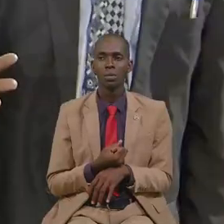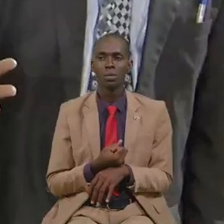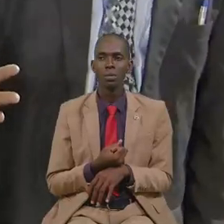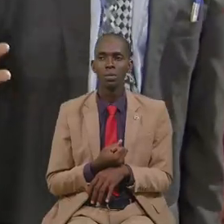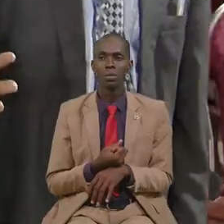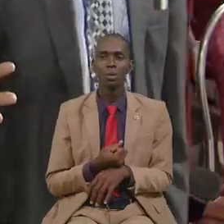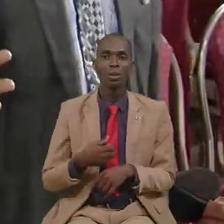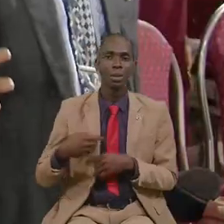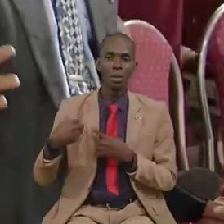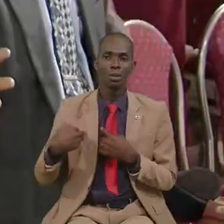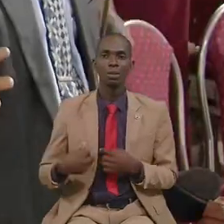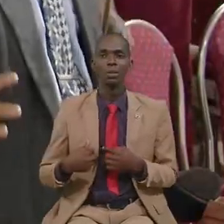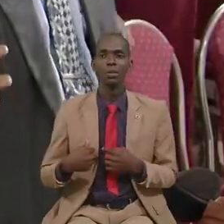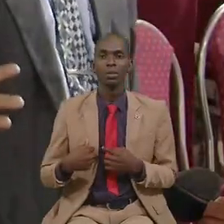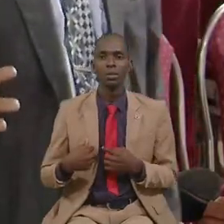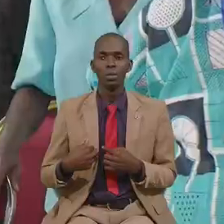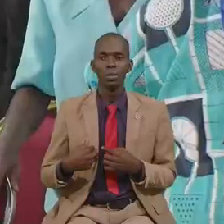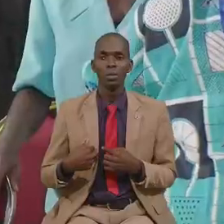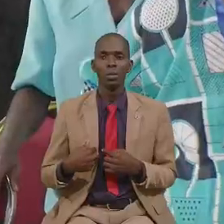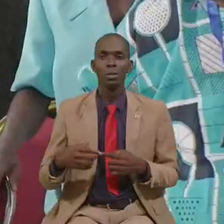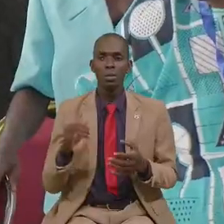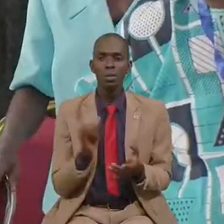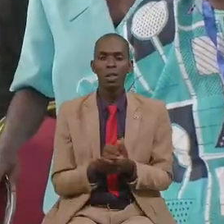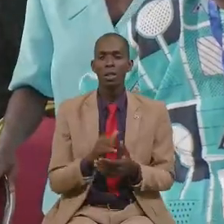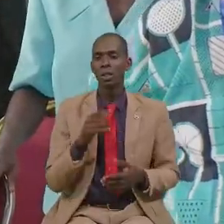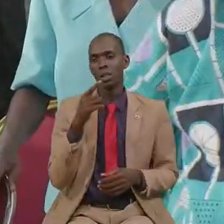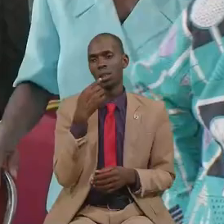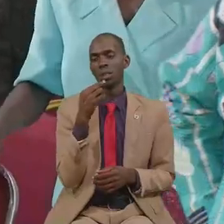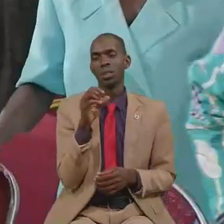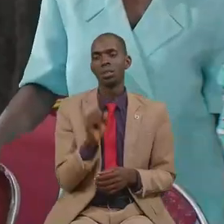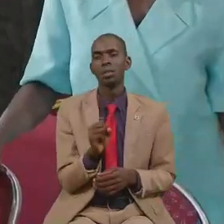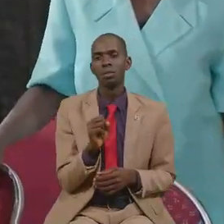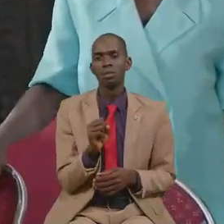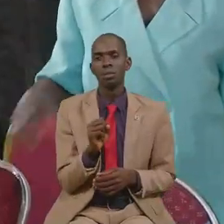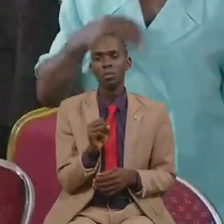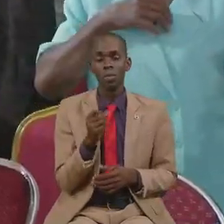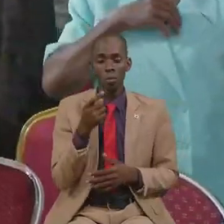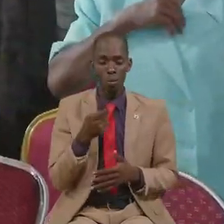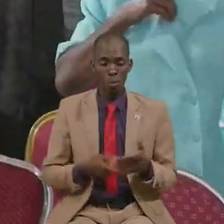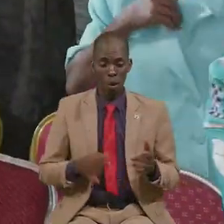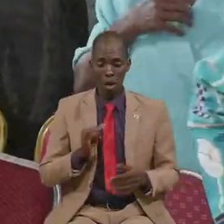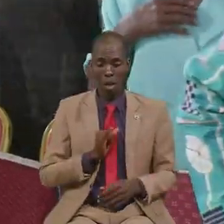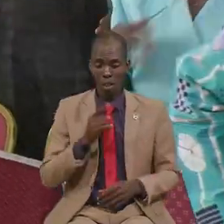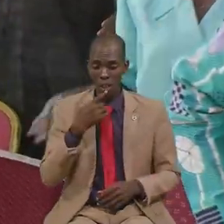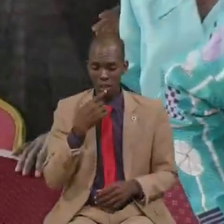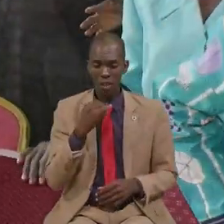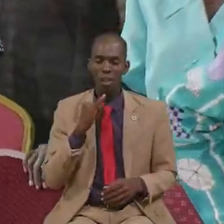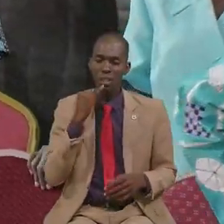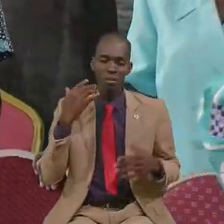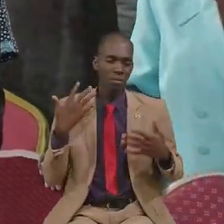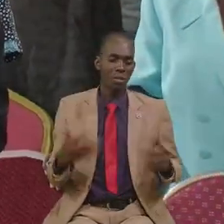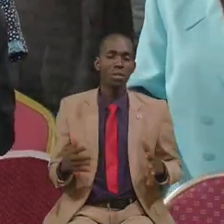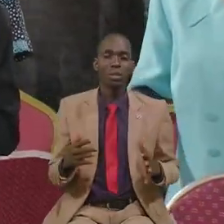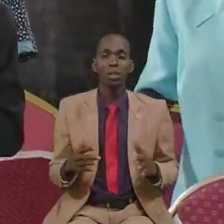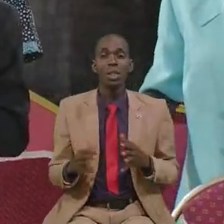heart that says, what I said is what I said. Even if that